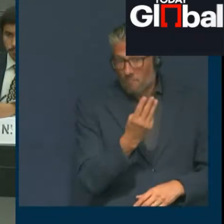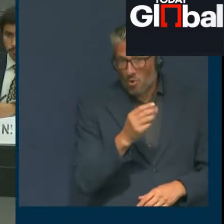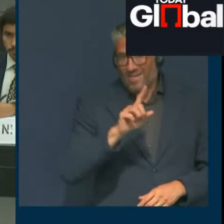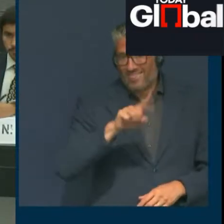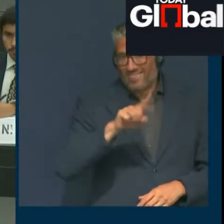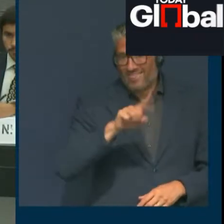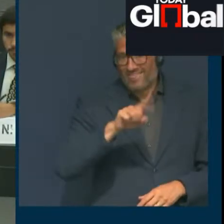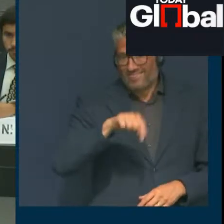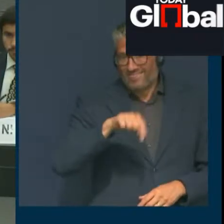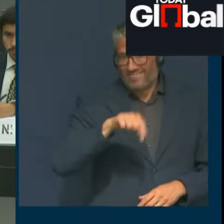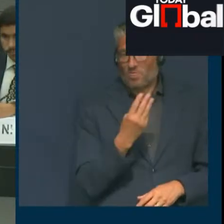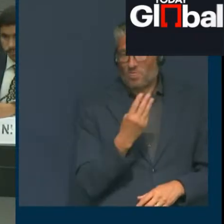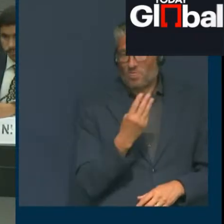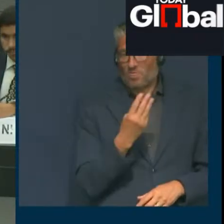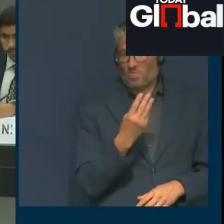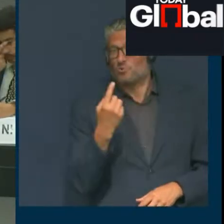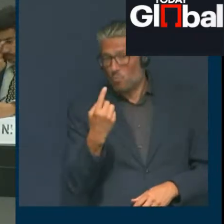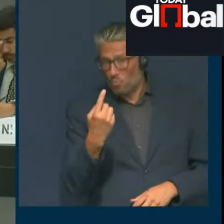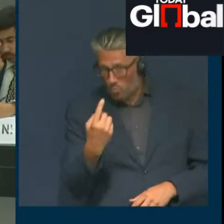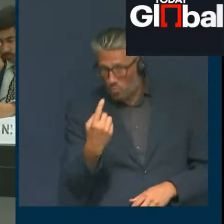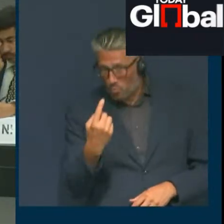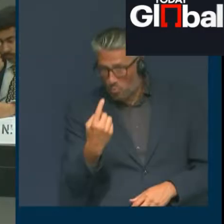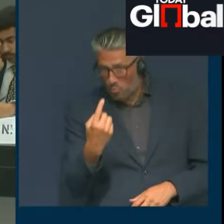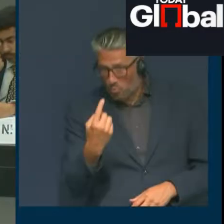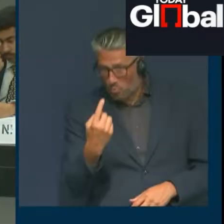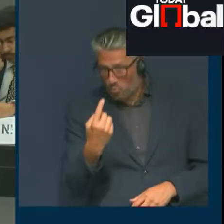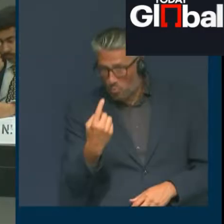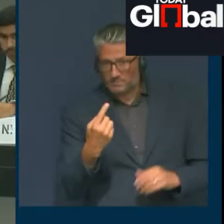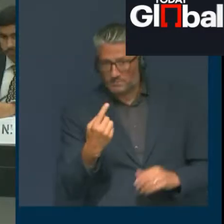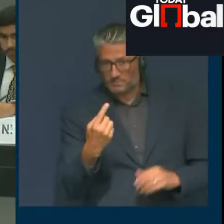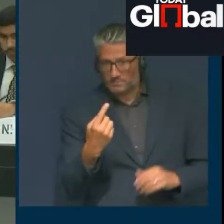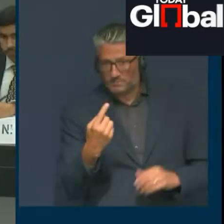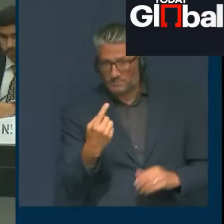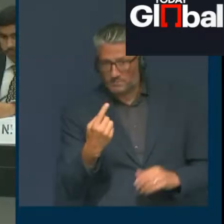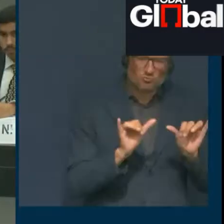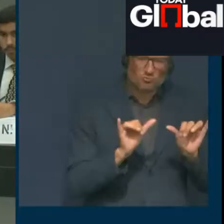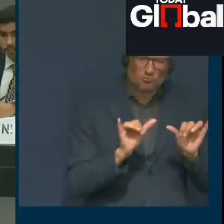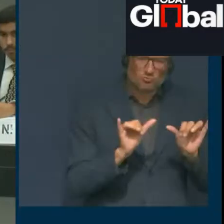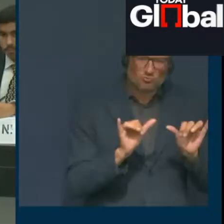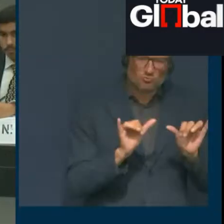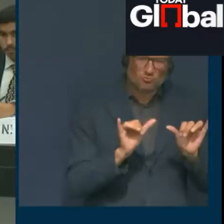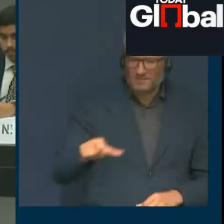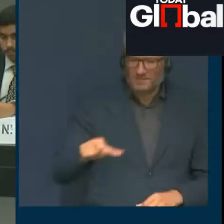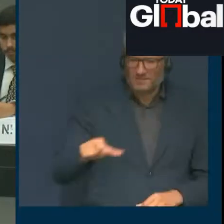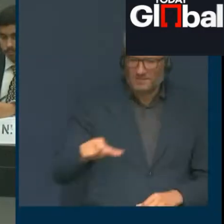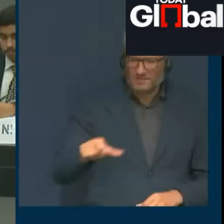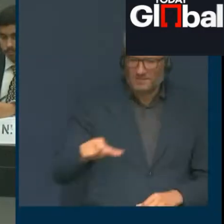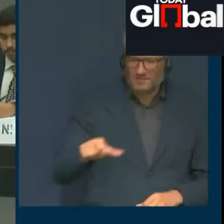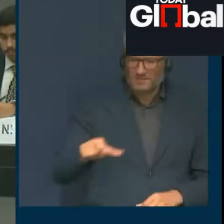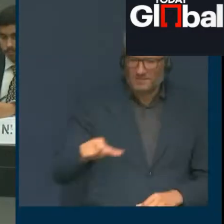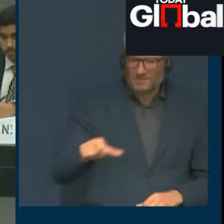4,586 patients who have benefited from rehabilitation programs during the same year.